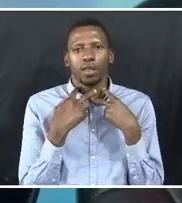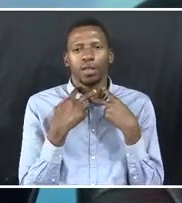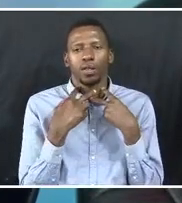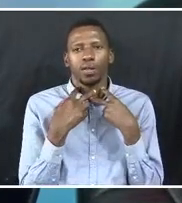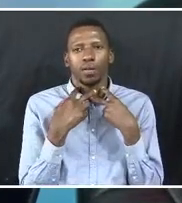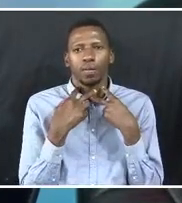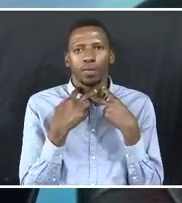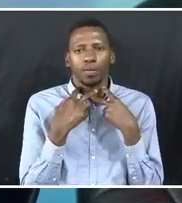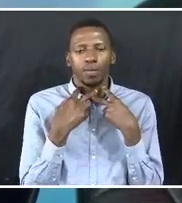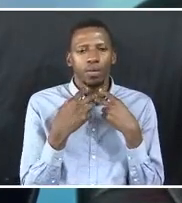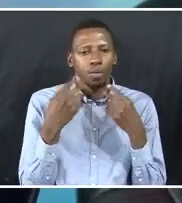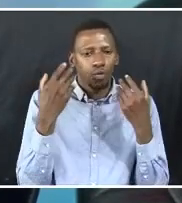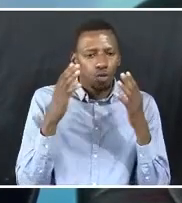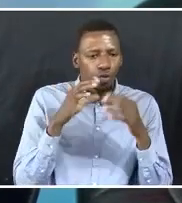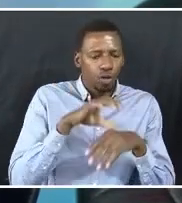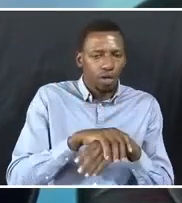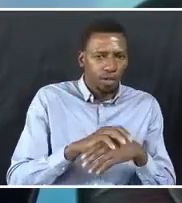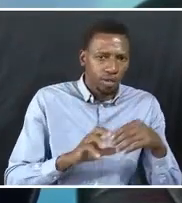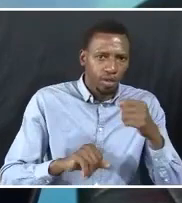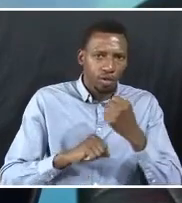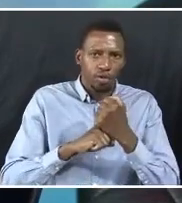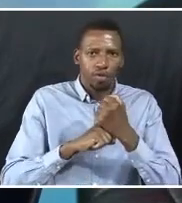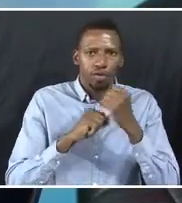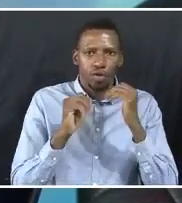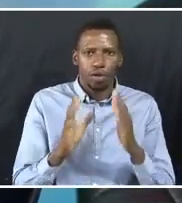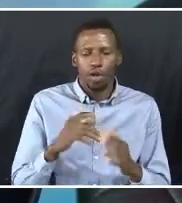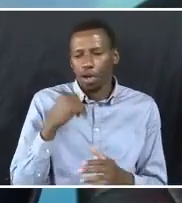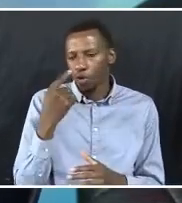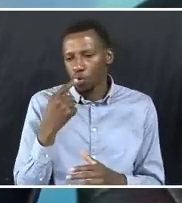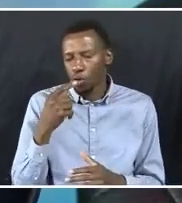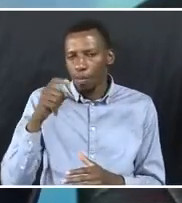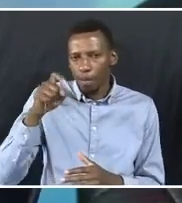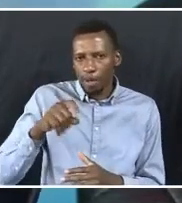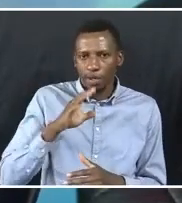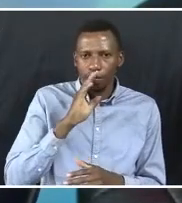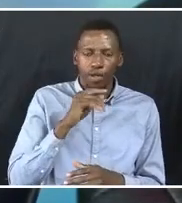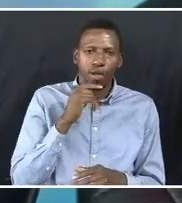a bone marrow donor who had to be a sibling.